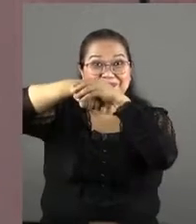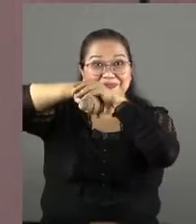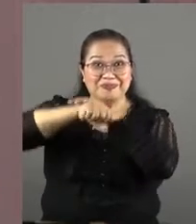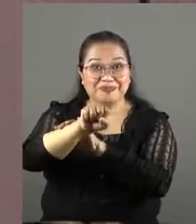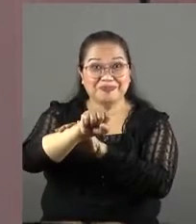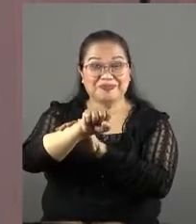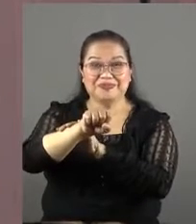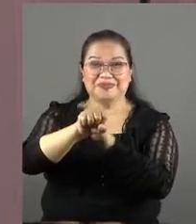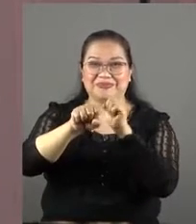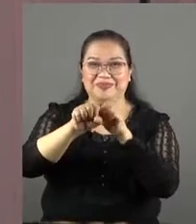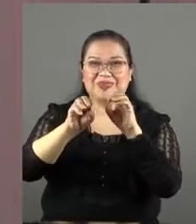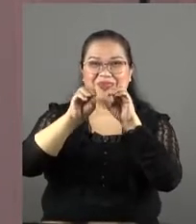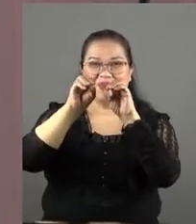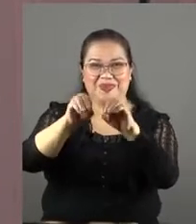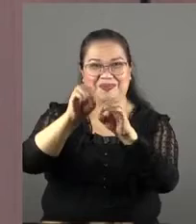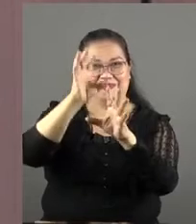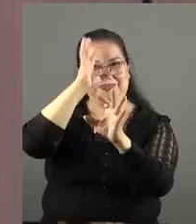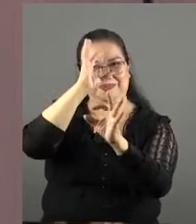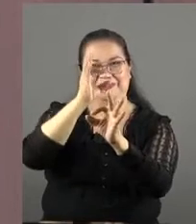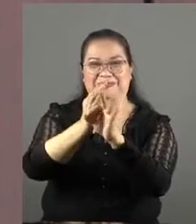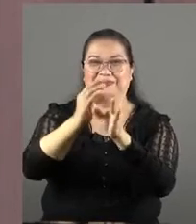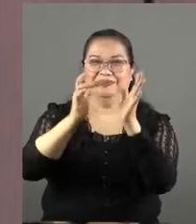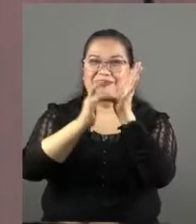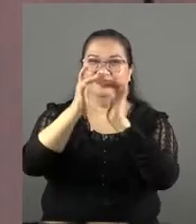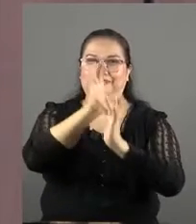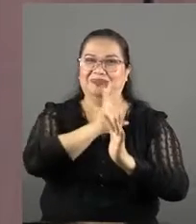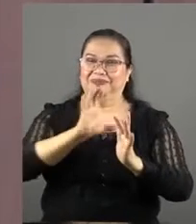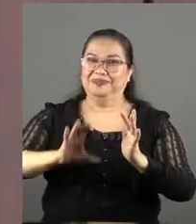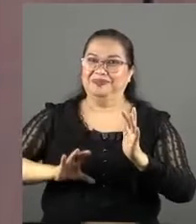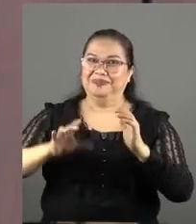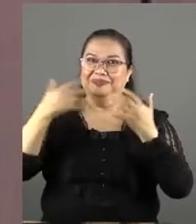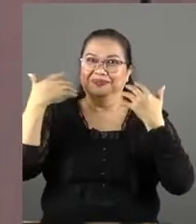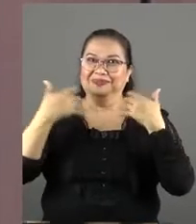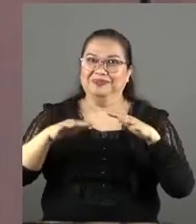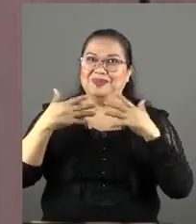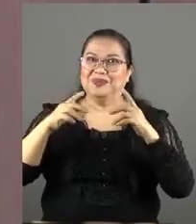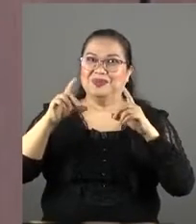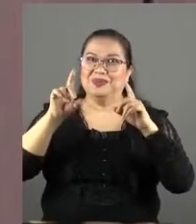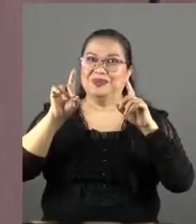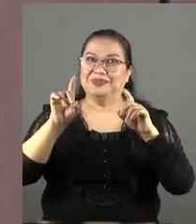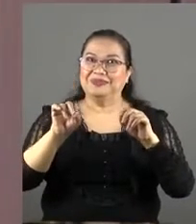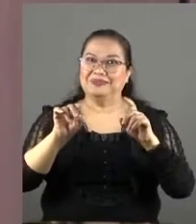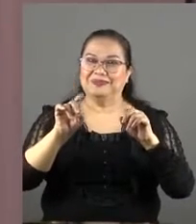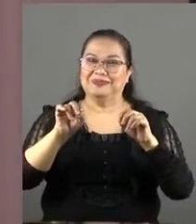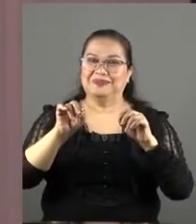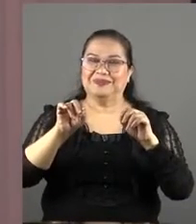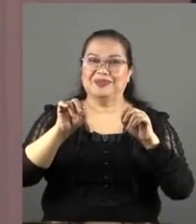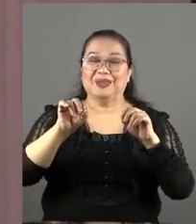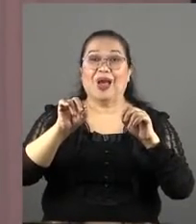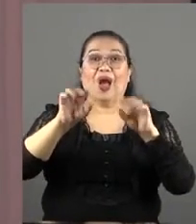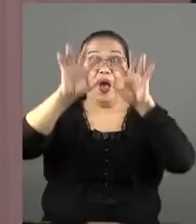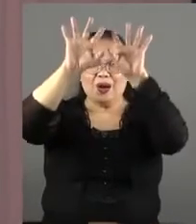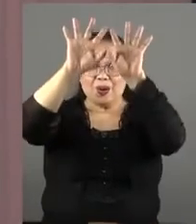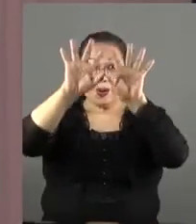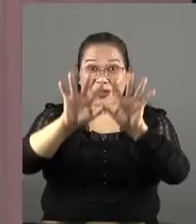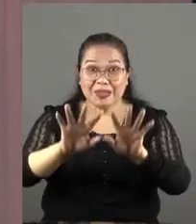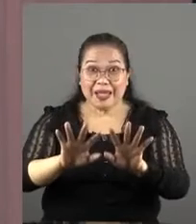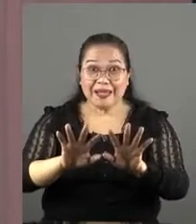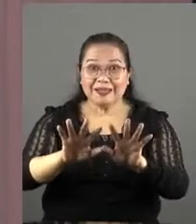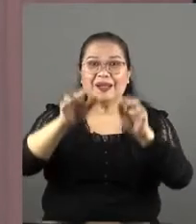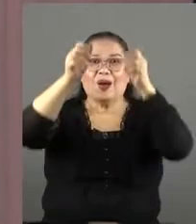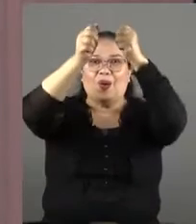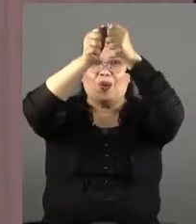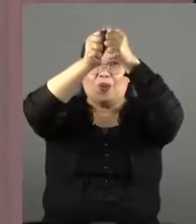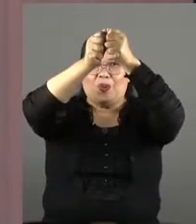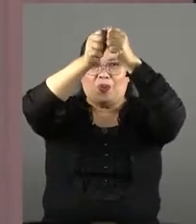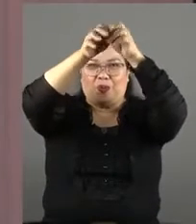And then you put your faith in Christ. And what does he do? He tears the veil.